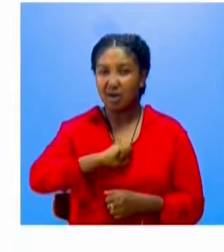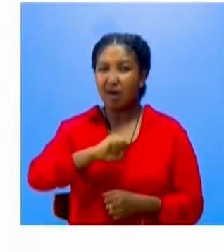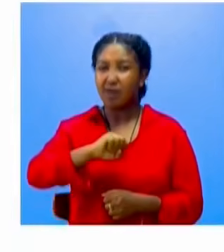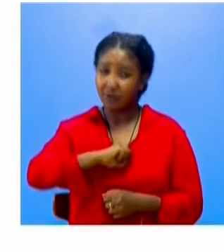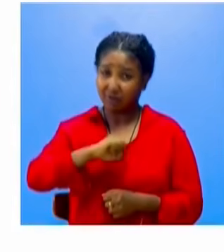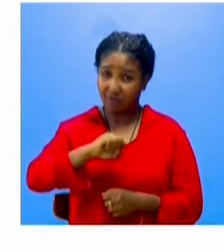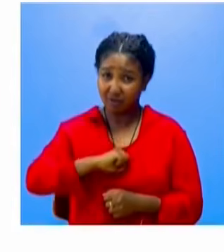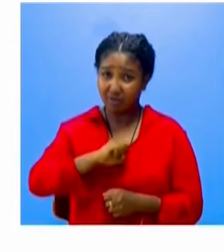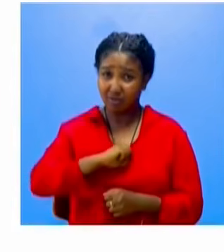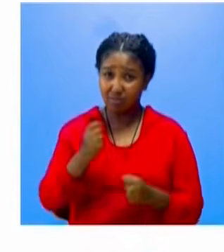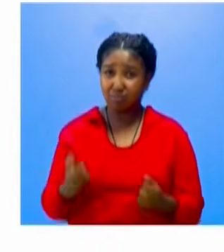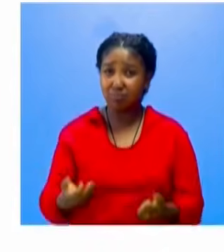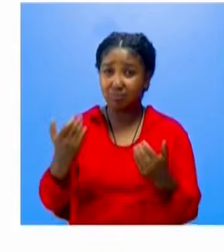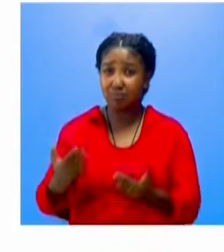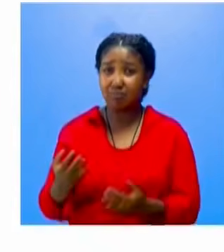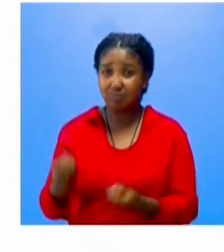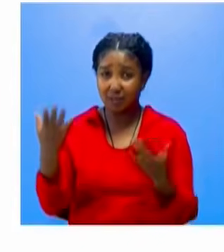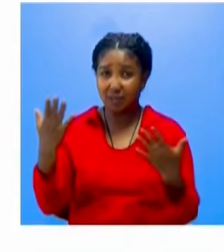yeah?